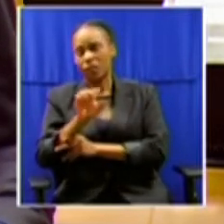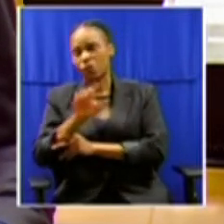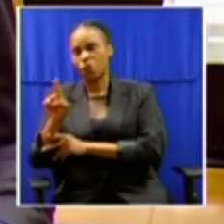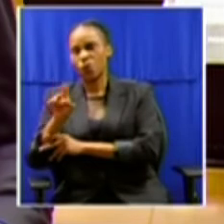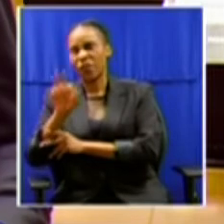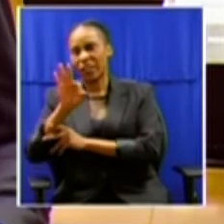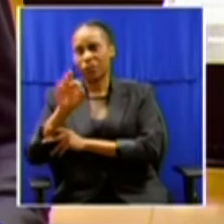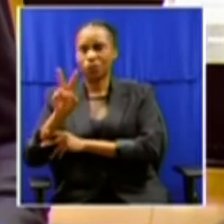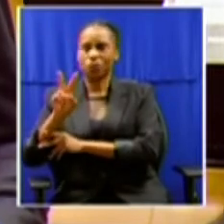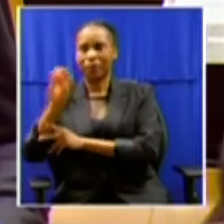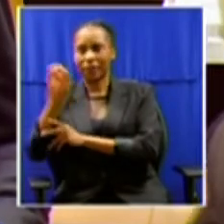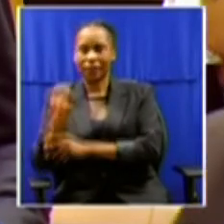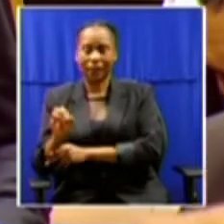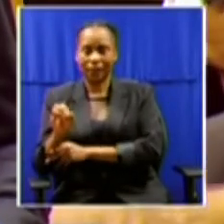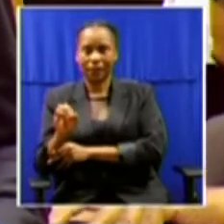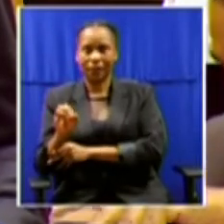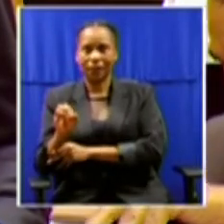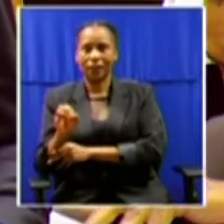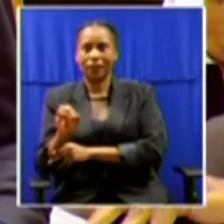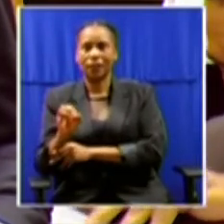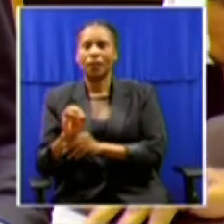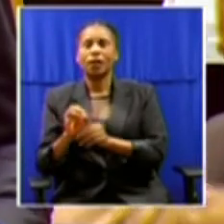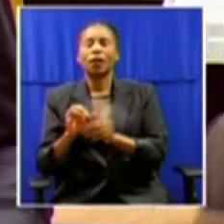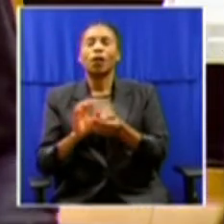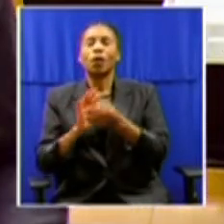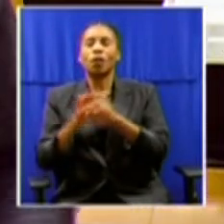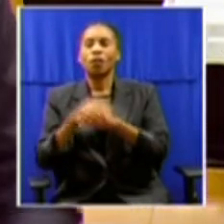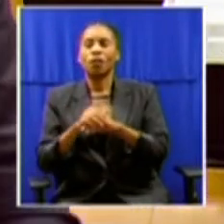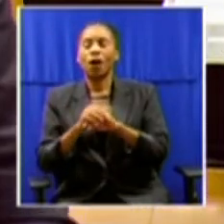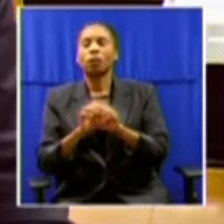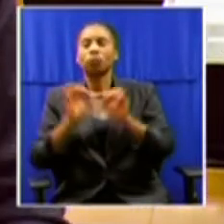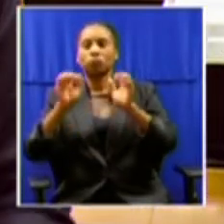28.52% over the approved accommodation of